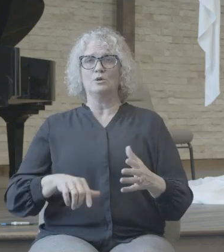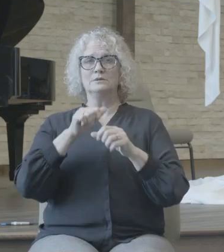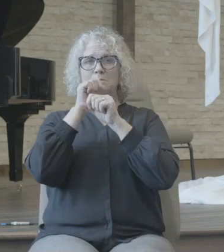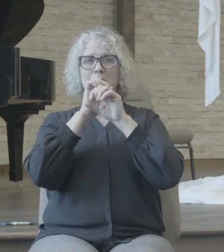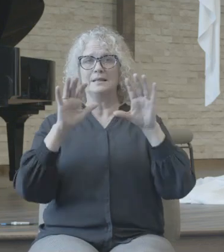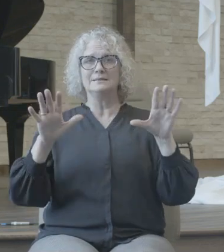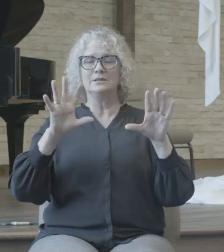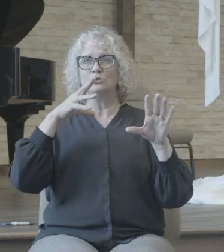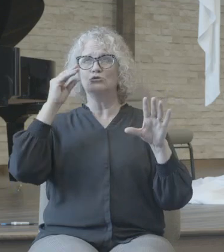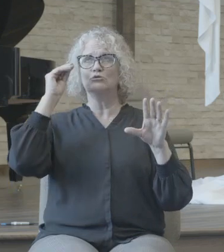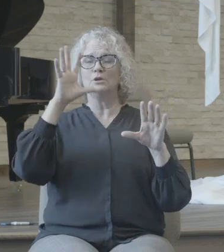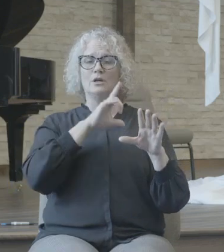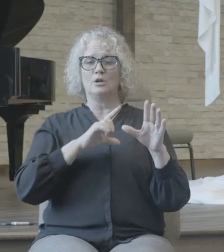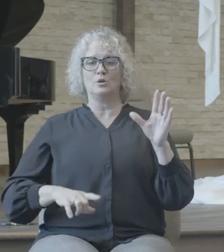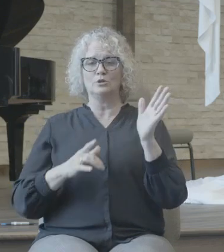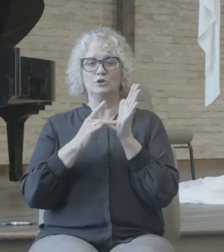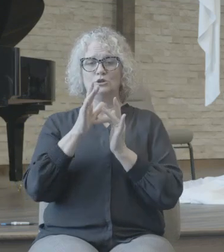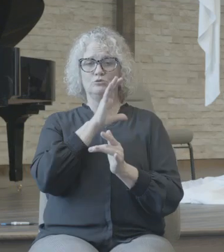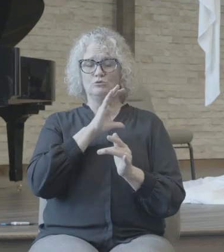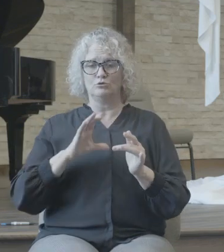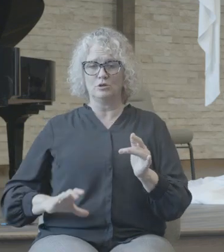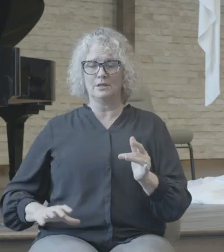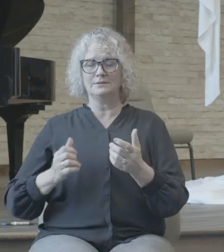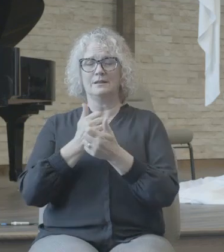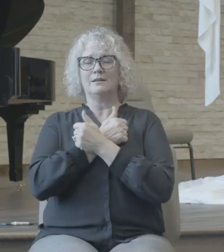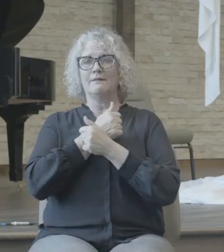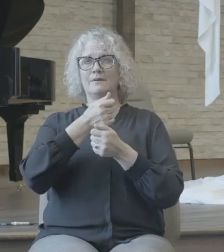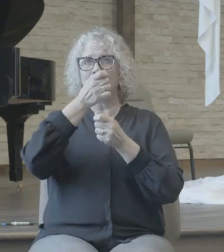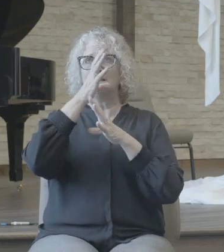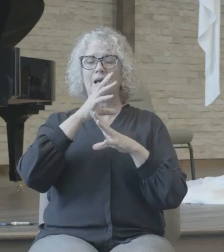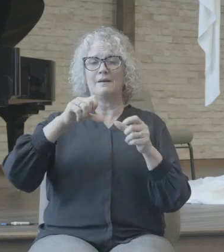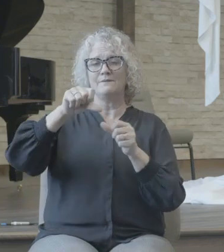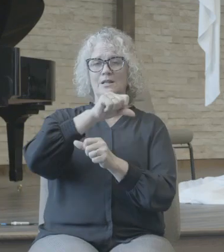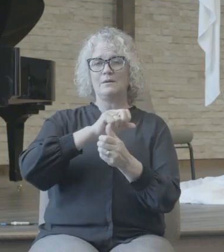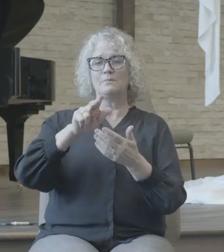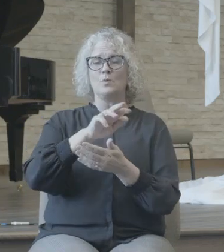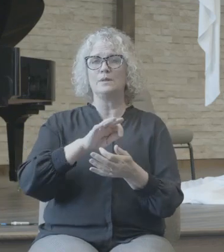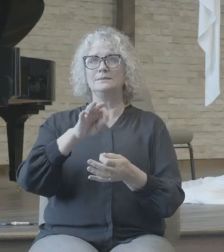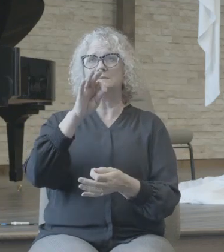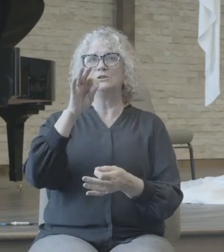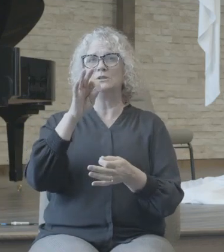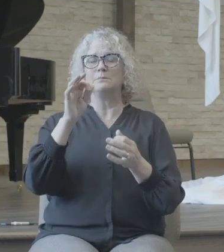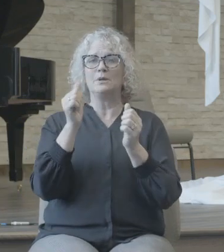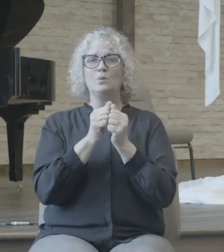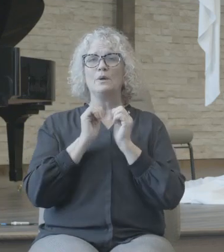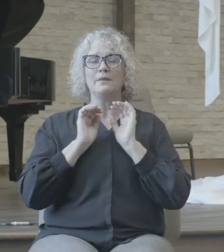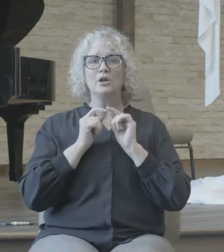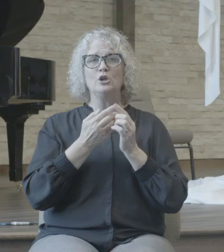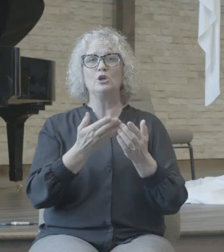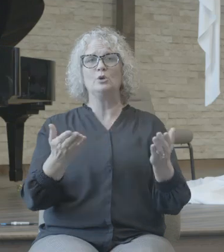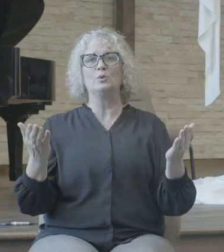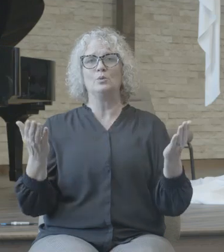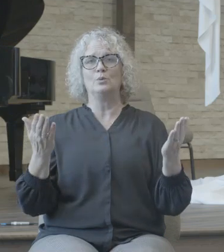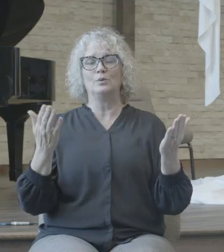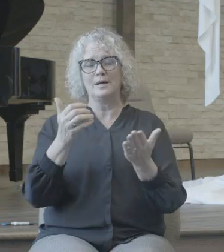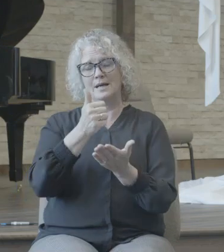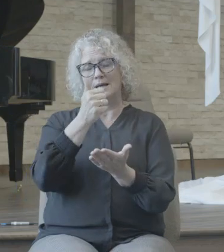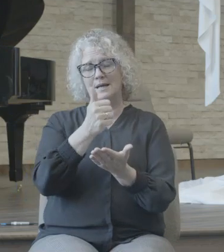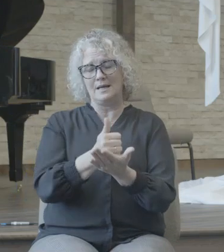The grace of our Lord Jesus Christ and the love of God and the fellowship of the Holy Spirit be with you.